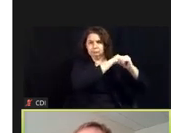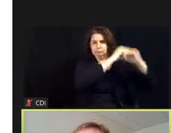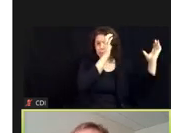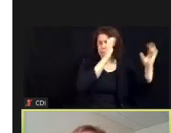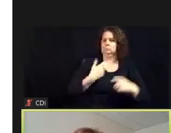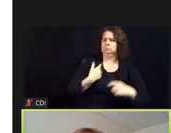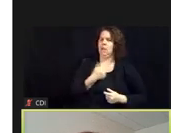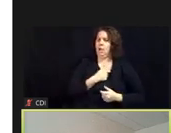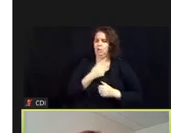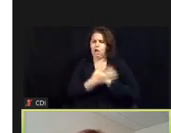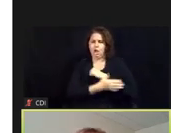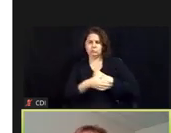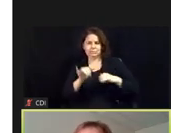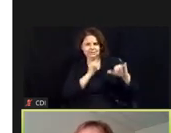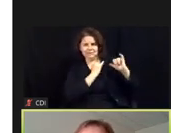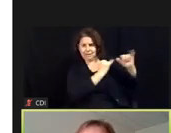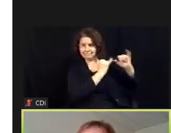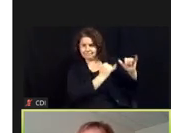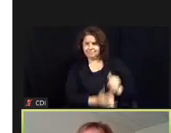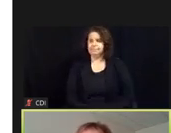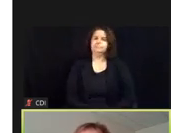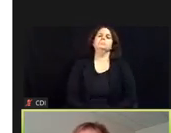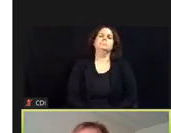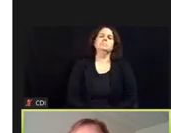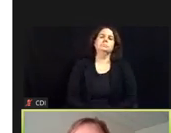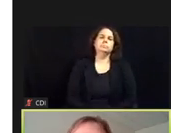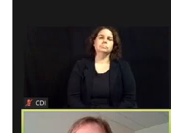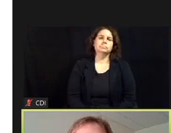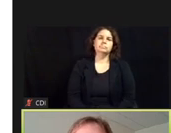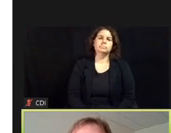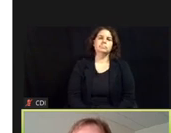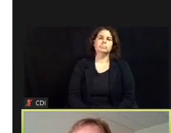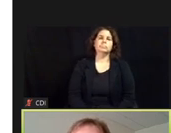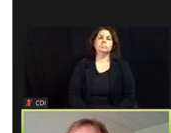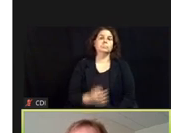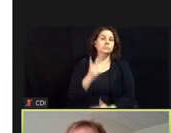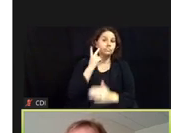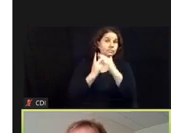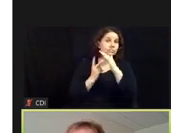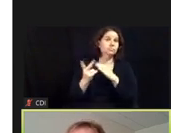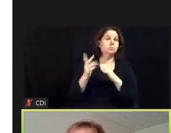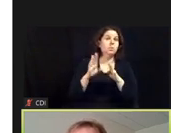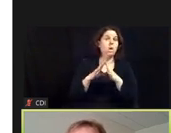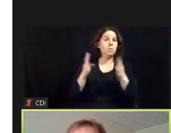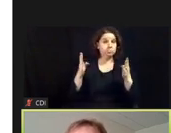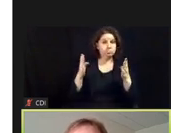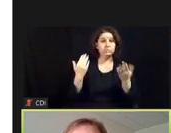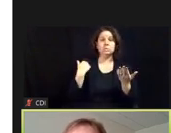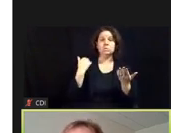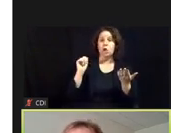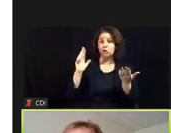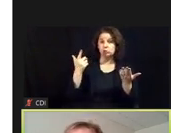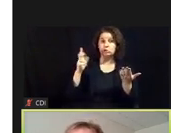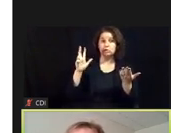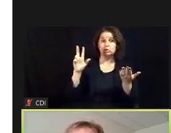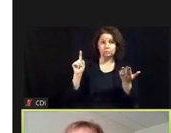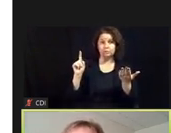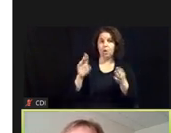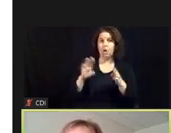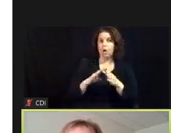So just briefly, our anticipated reopening. So we did open on August 31st in Tier 1 hair salons,